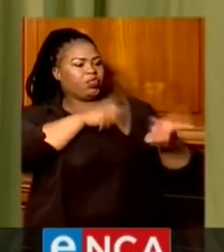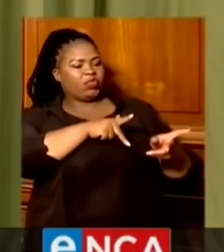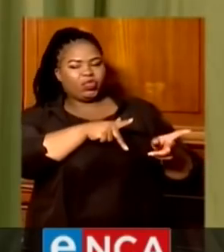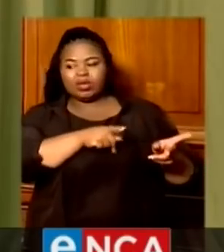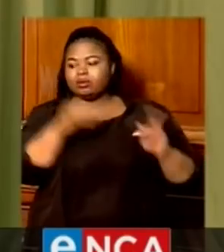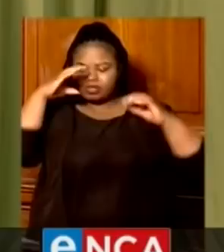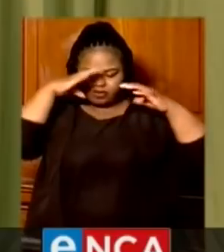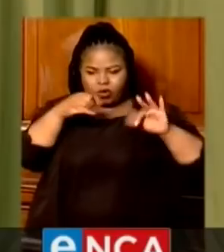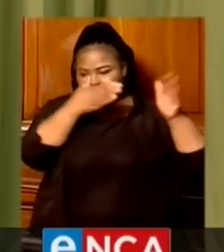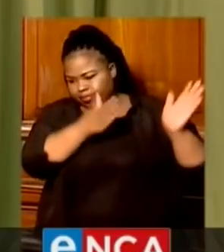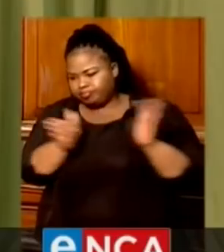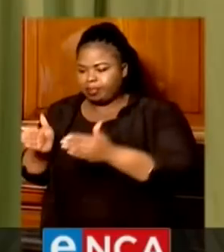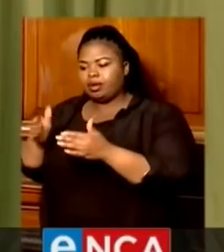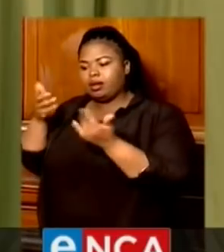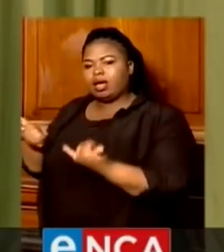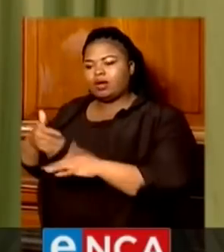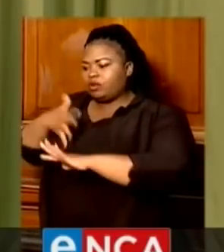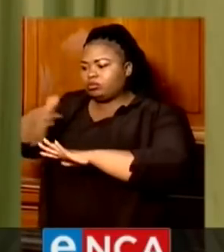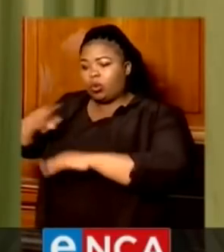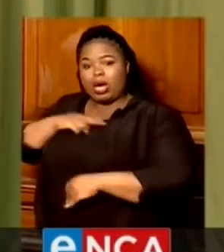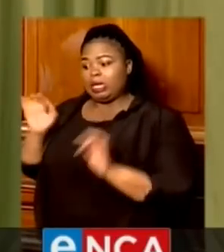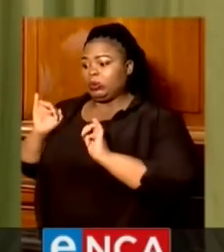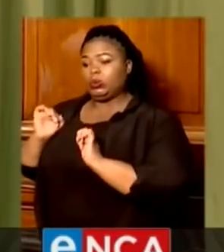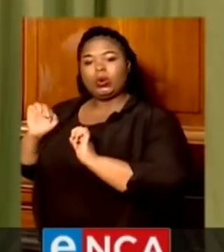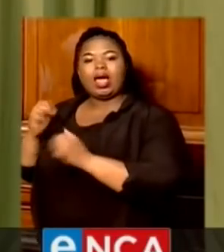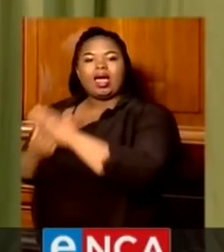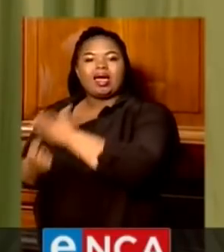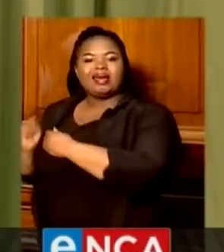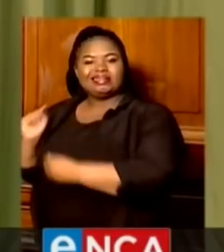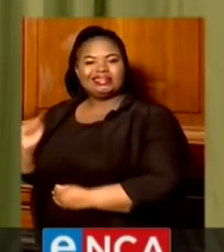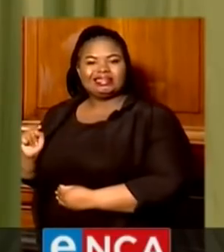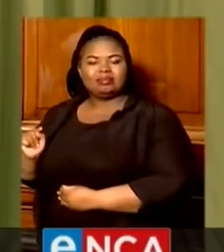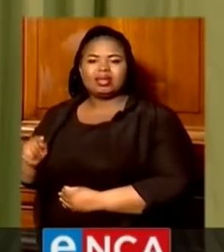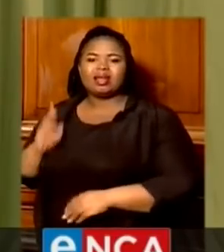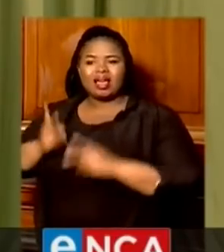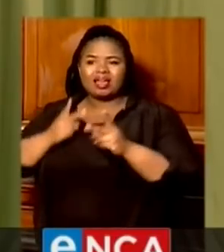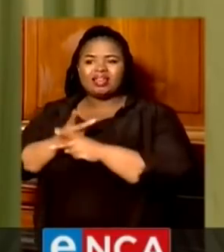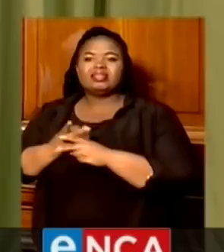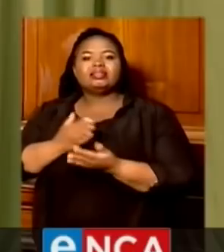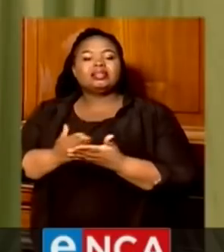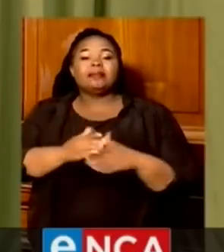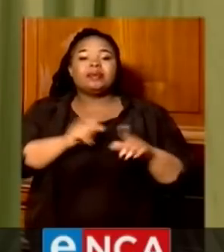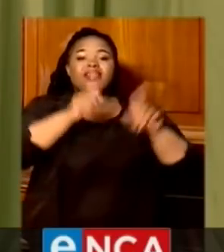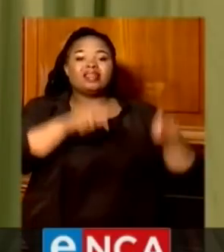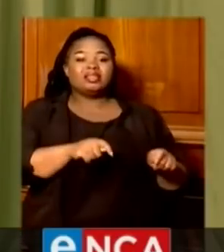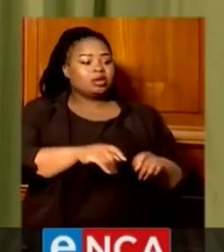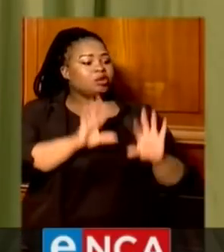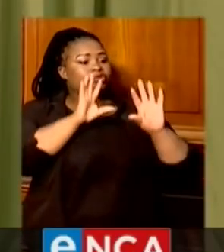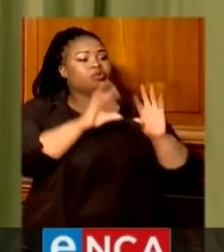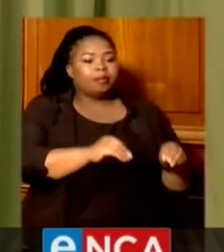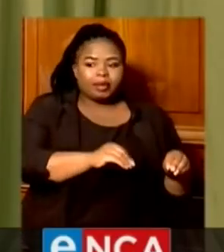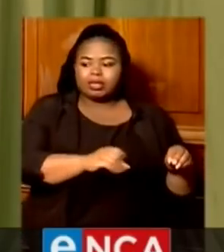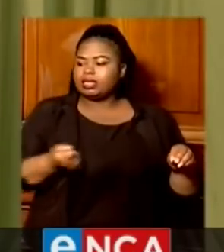one who's bleeding because it's an emergency. There are a number of instances where, in fact, you have to even stop theater and rush in